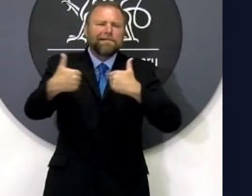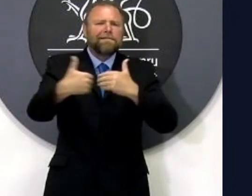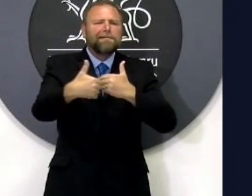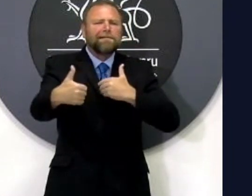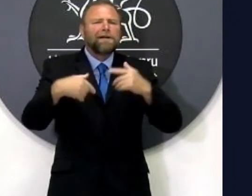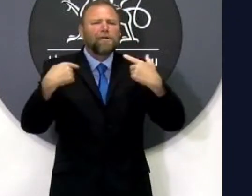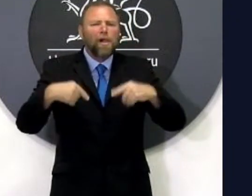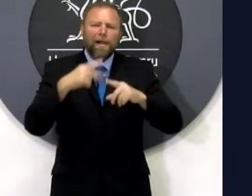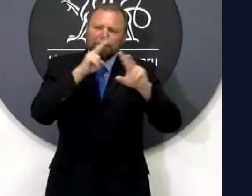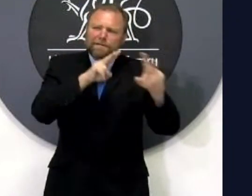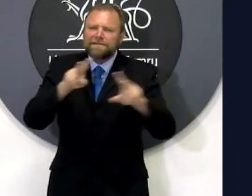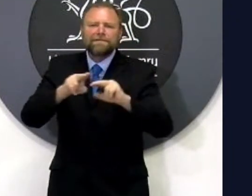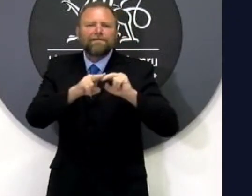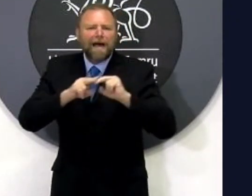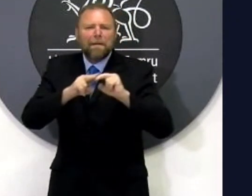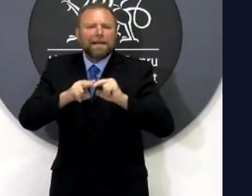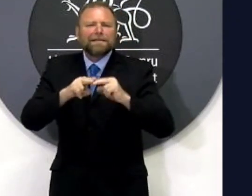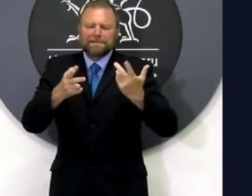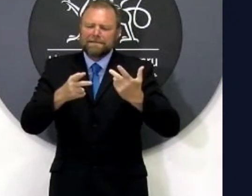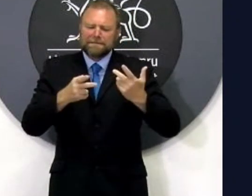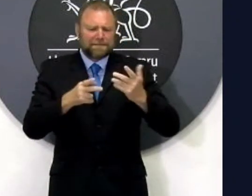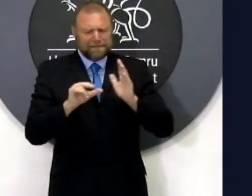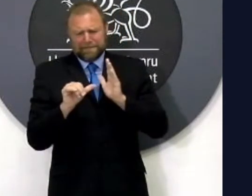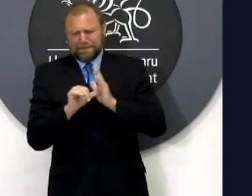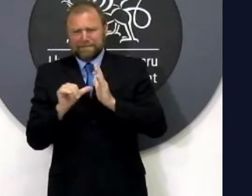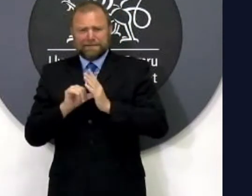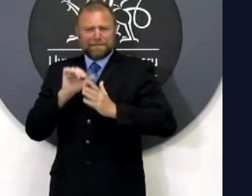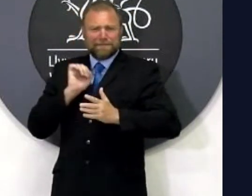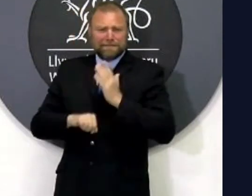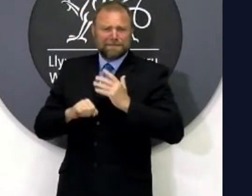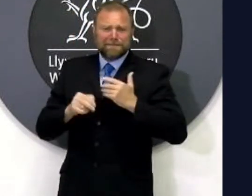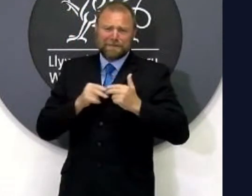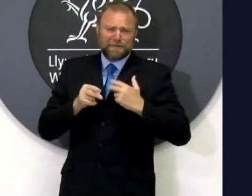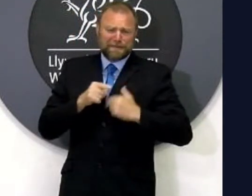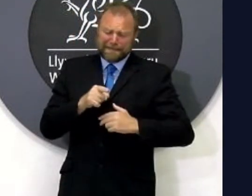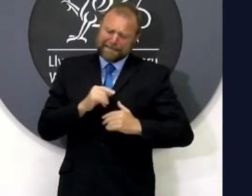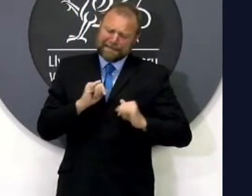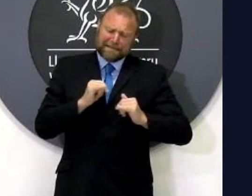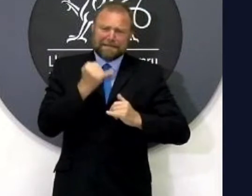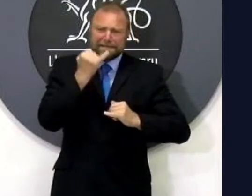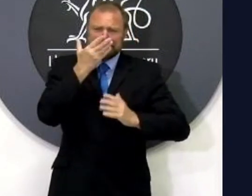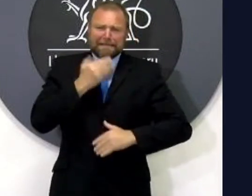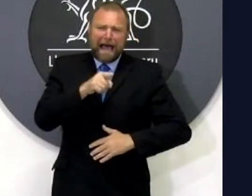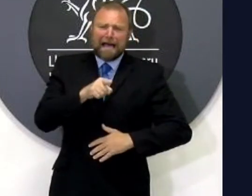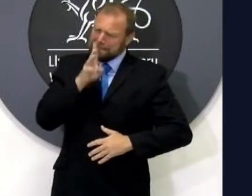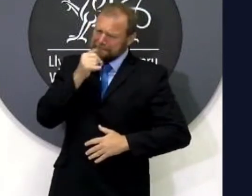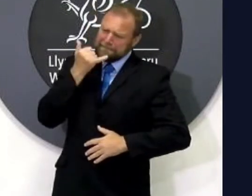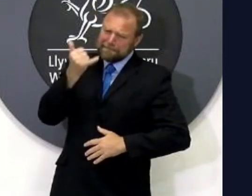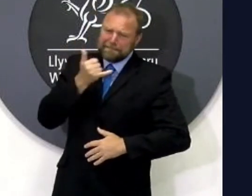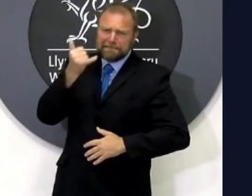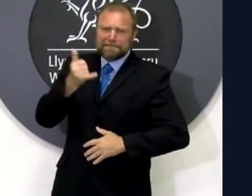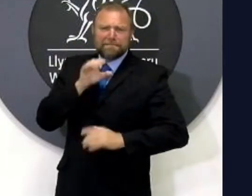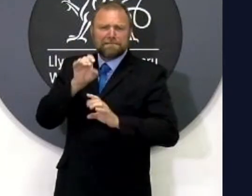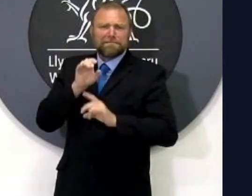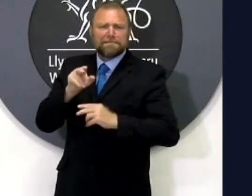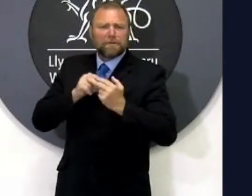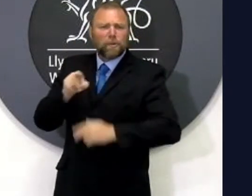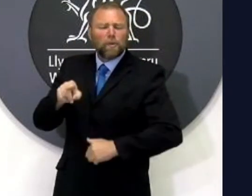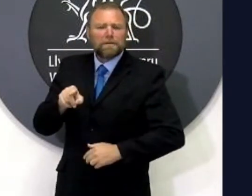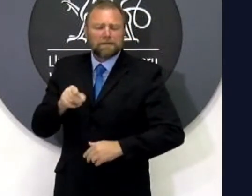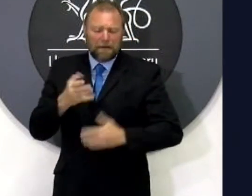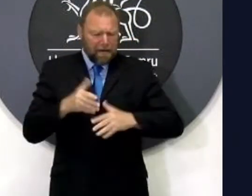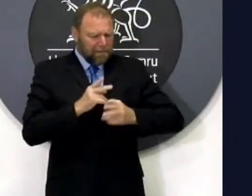of delivering difficult news by telephone, and of being there when a family could not be.